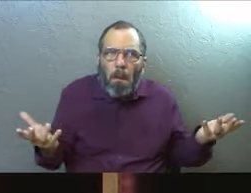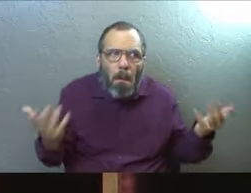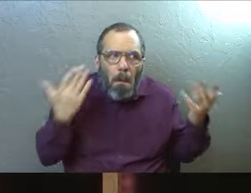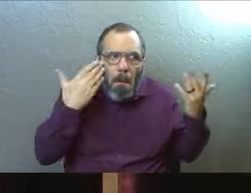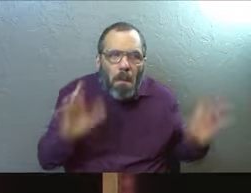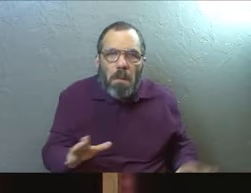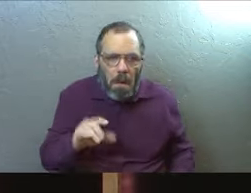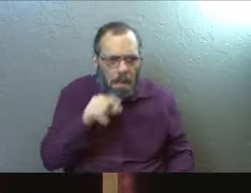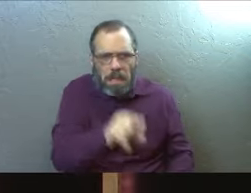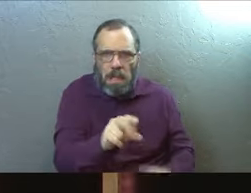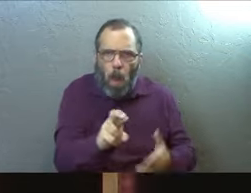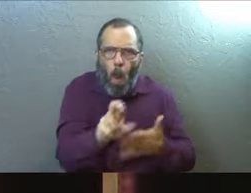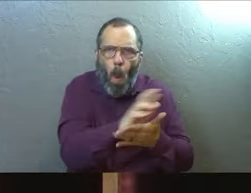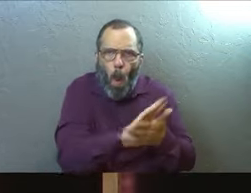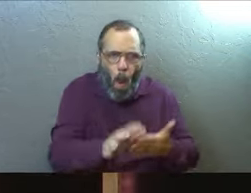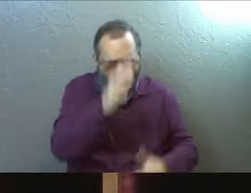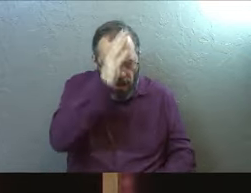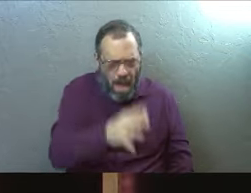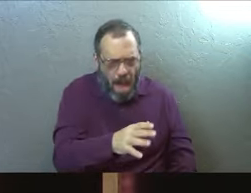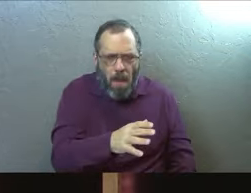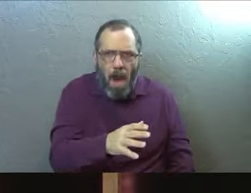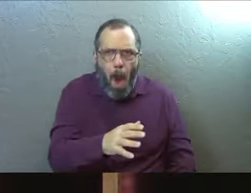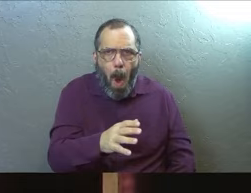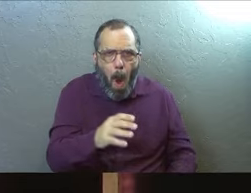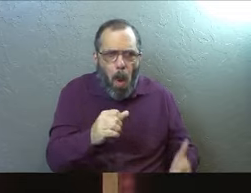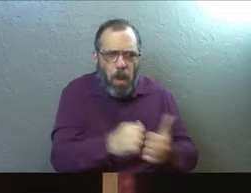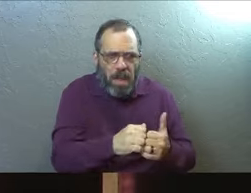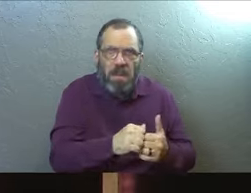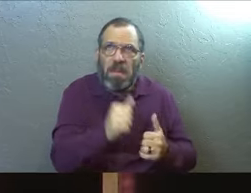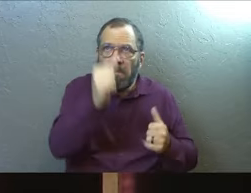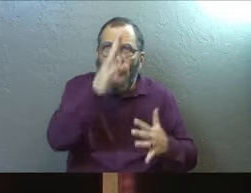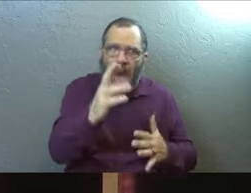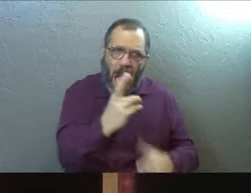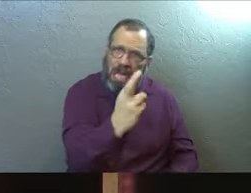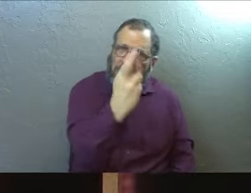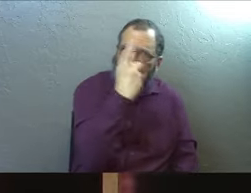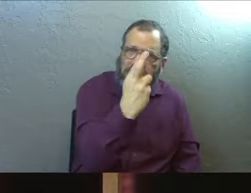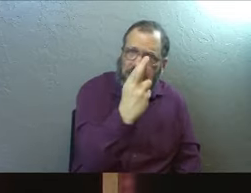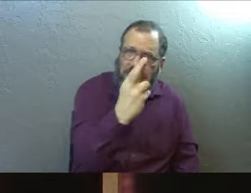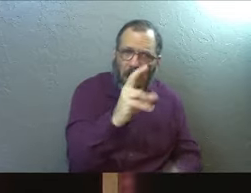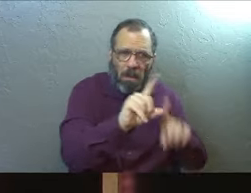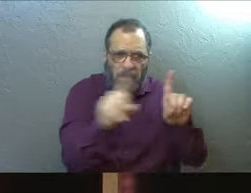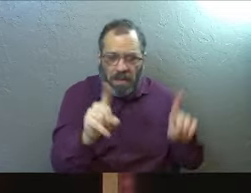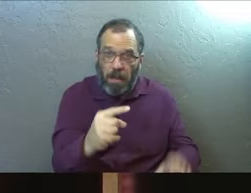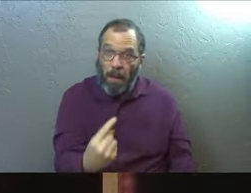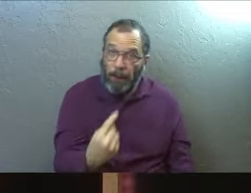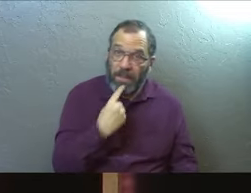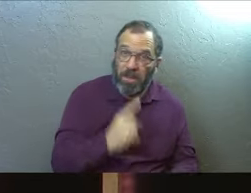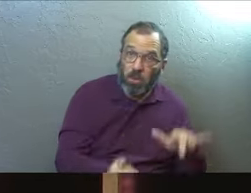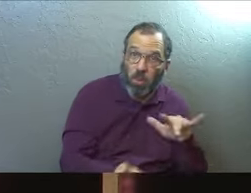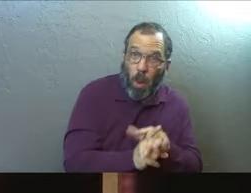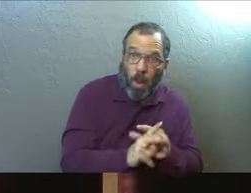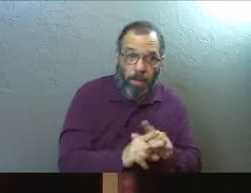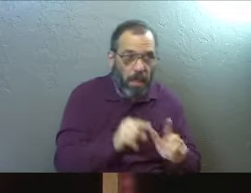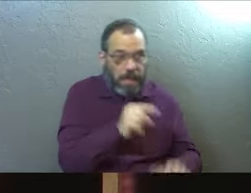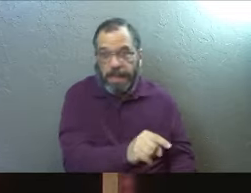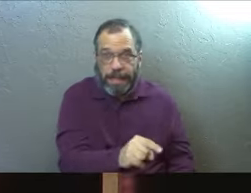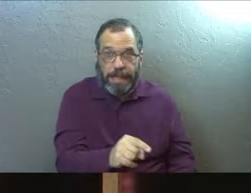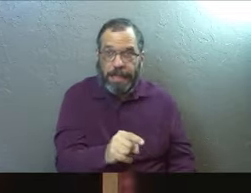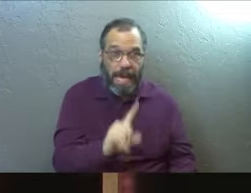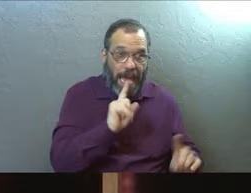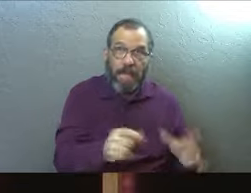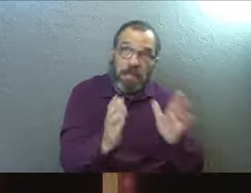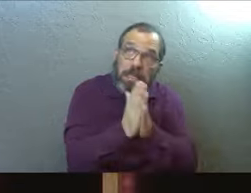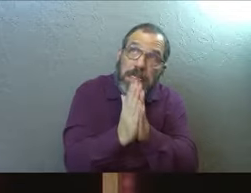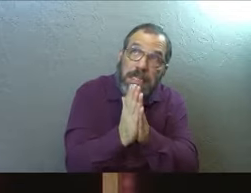we don't know. He's a very righteous man, but how tight was he with the Father? I don't know. Did bitterness start to come in because he didn't get his